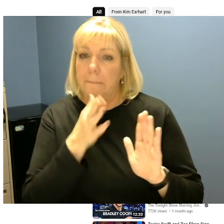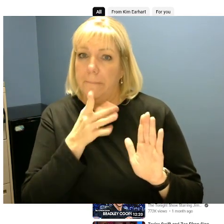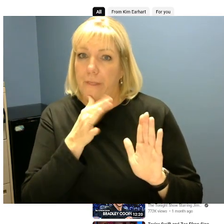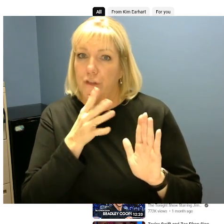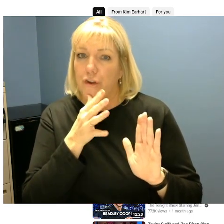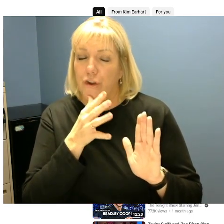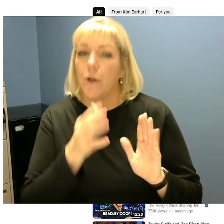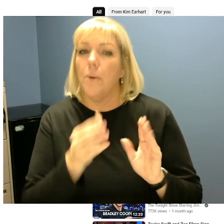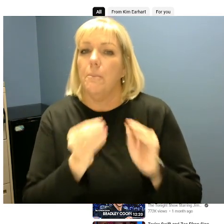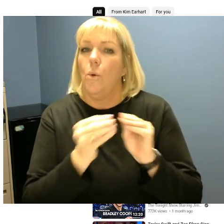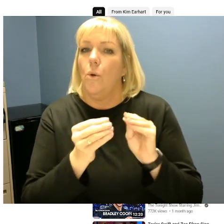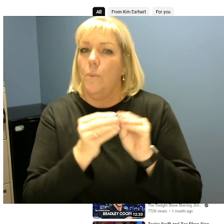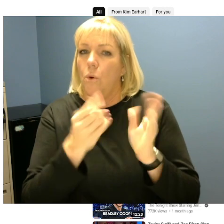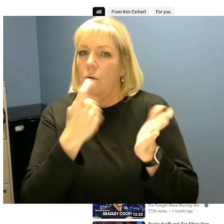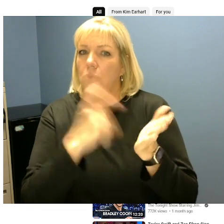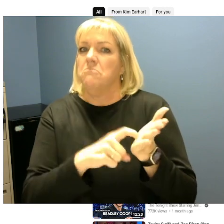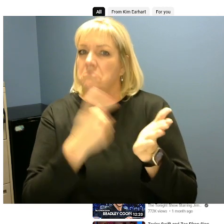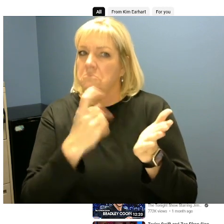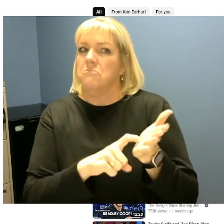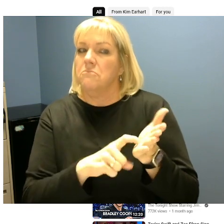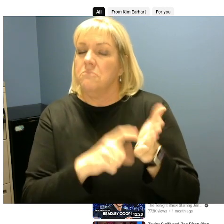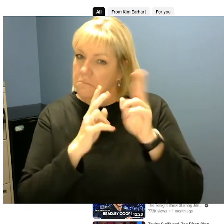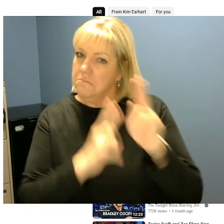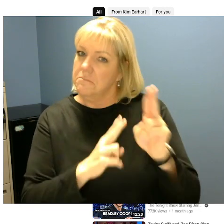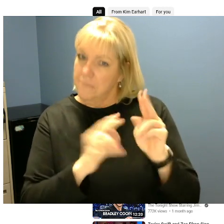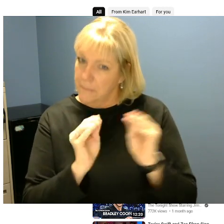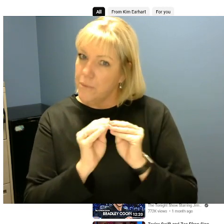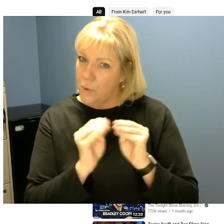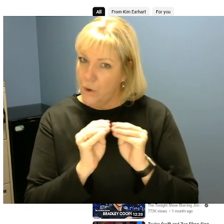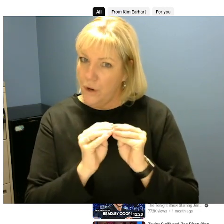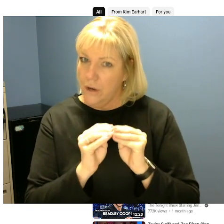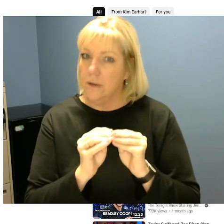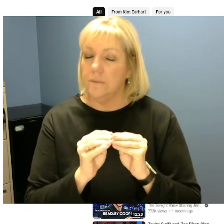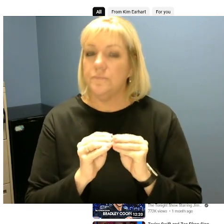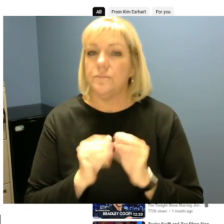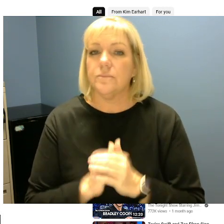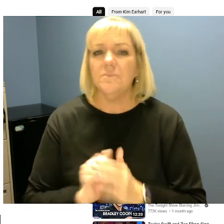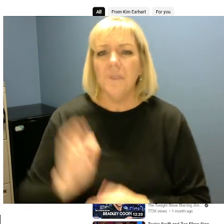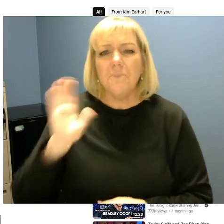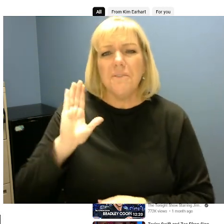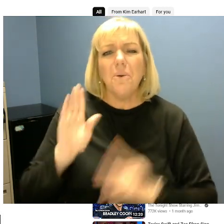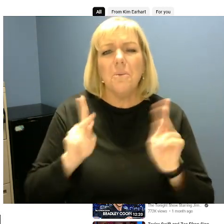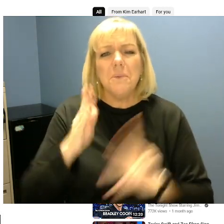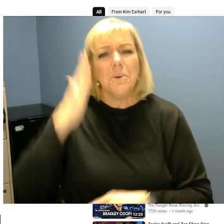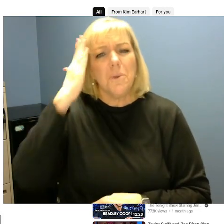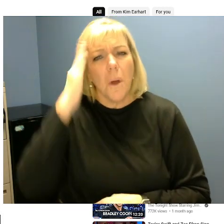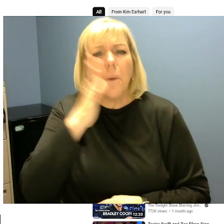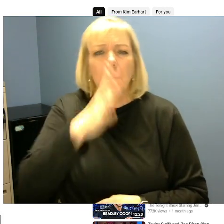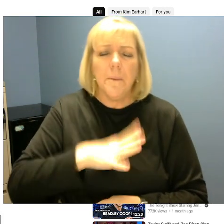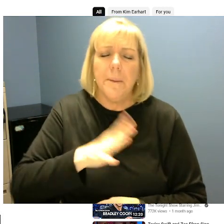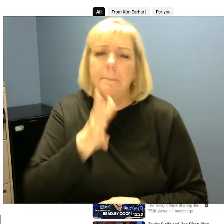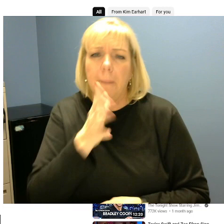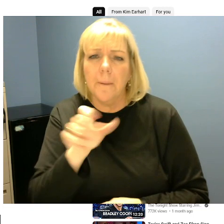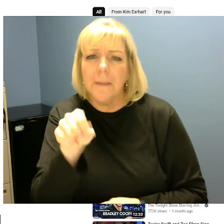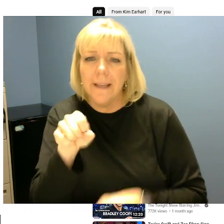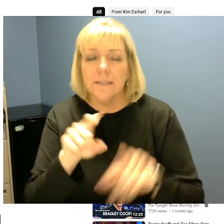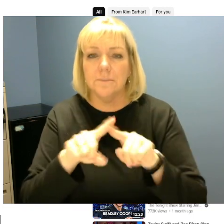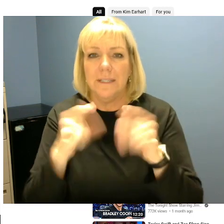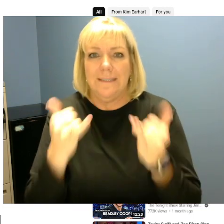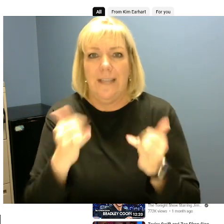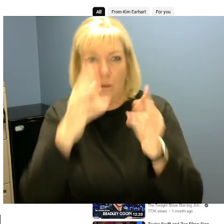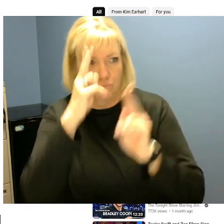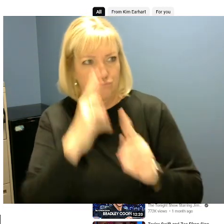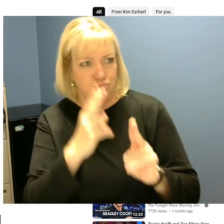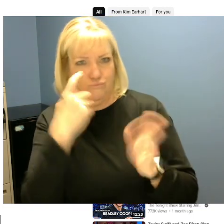like, big deal. We've seen them as mothers before, but now the point is it's going to be acknowledged. So you're going to see that in those images